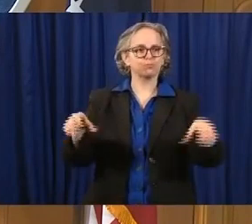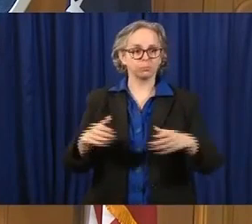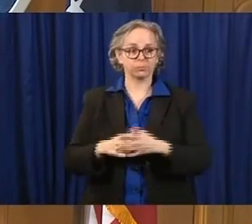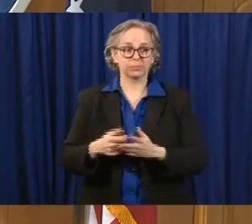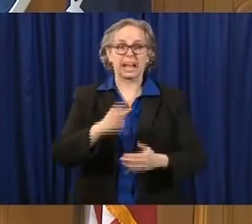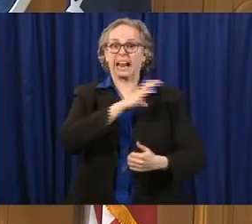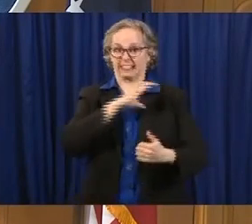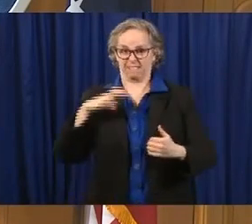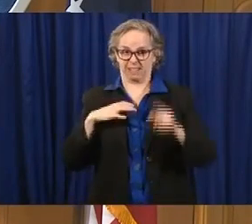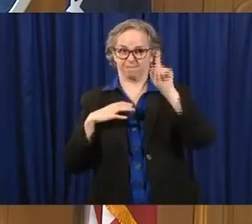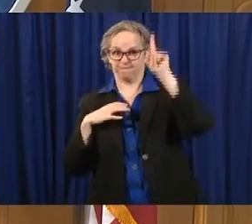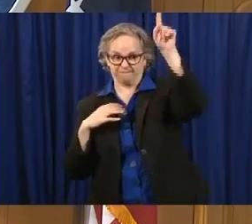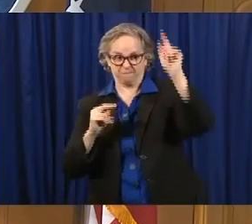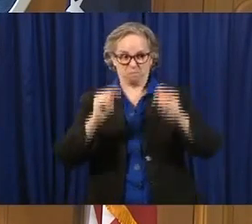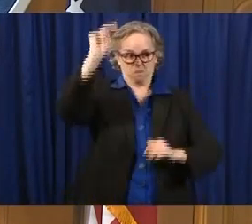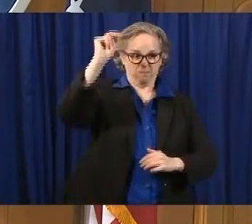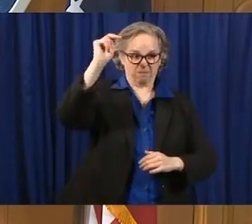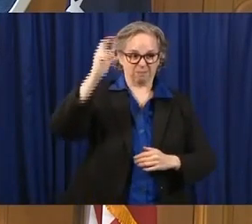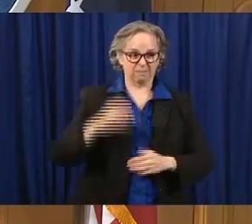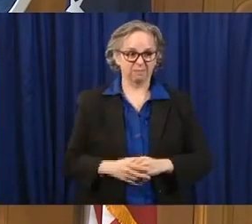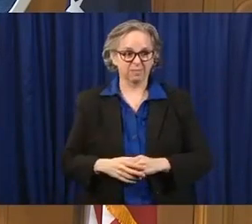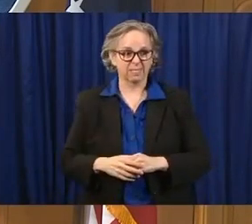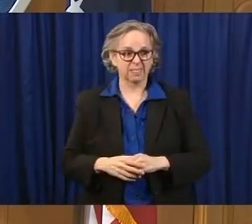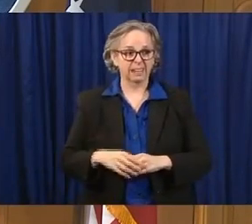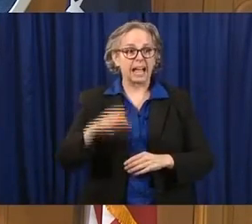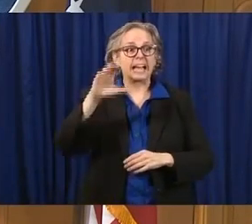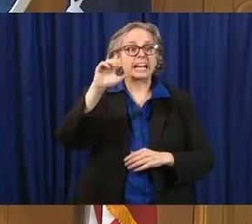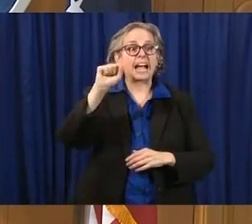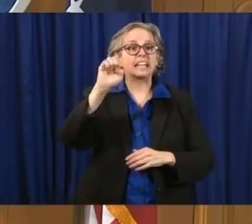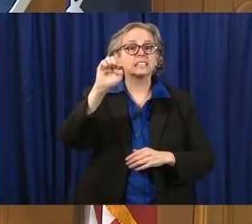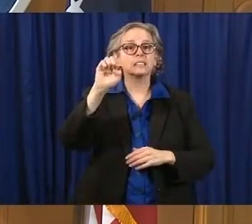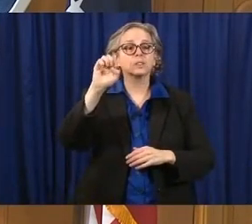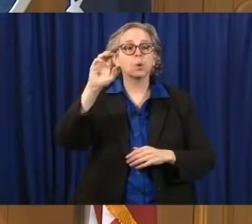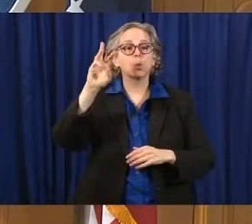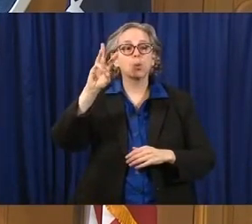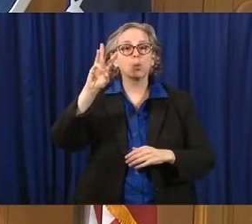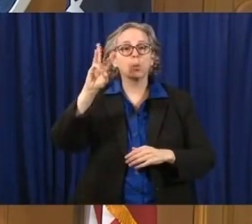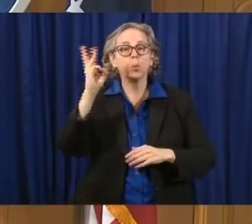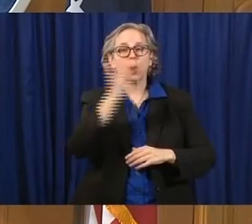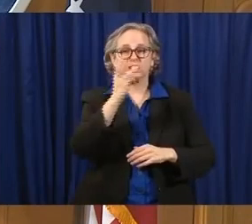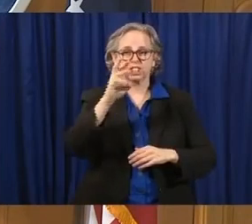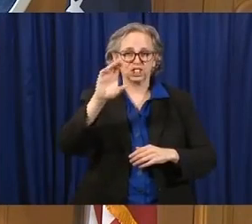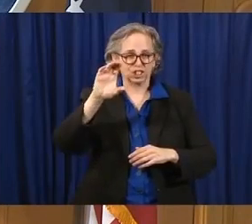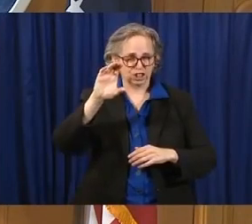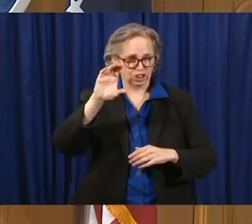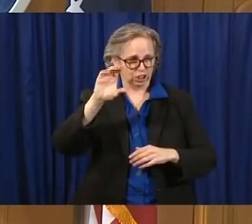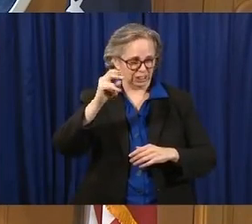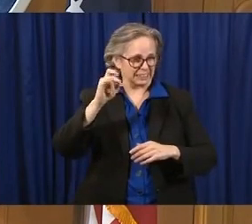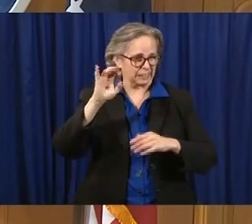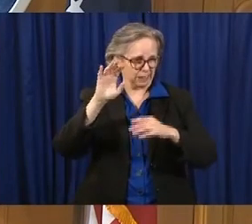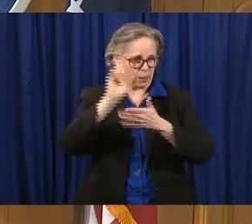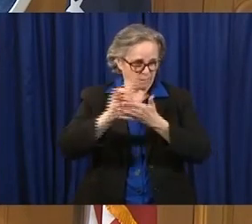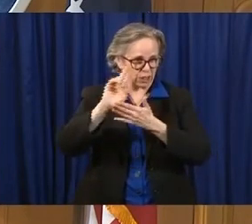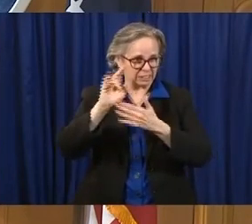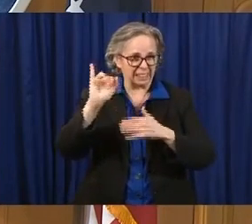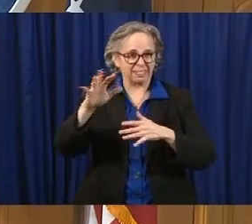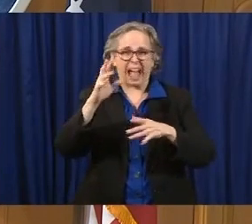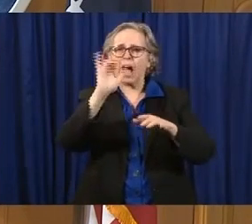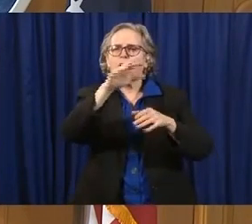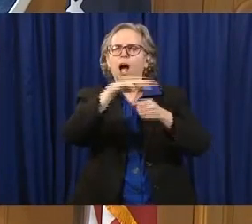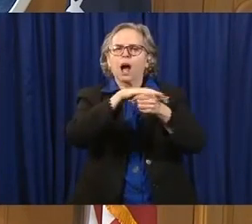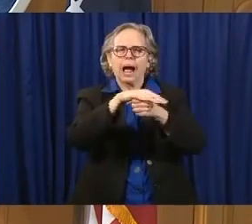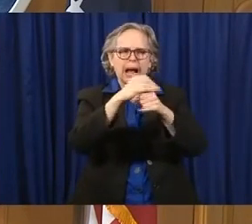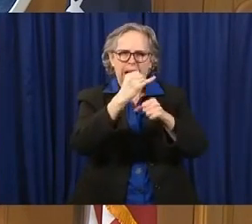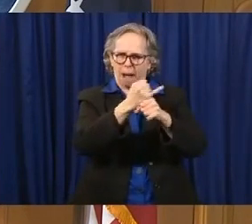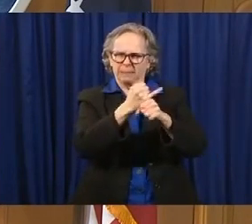Case Western University's Health Education Campus is the place where that build out is occurring. The Duke Energy Convention